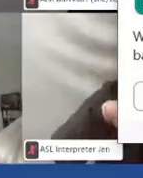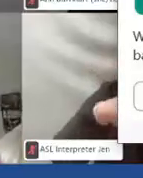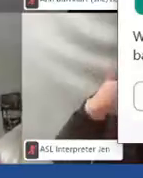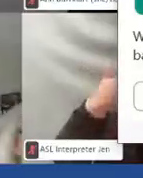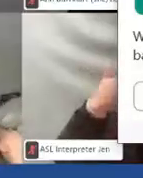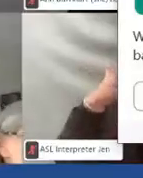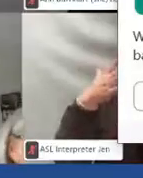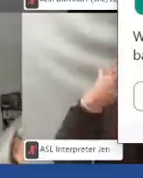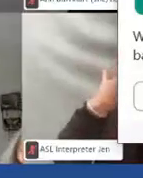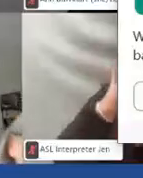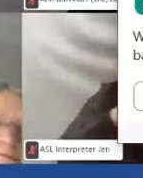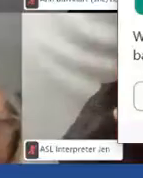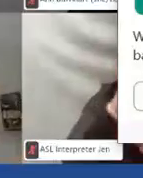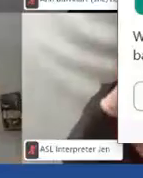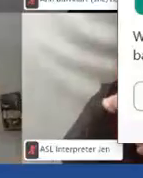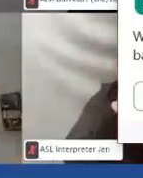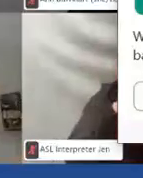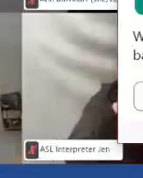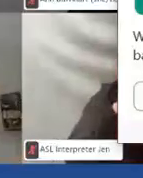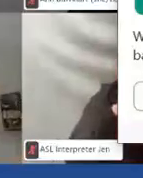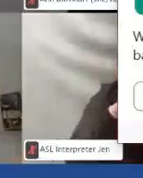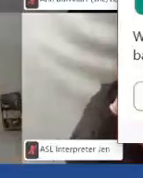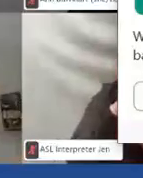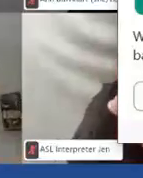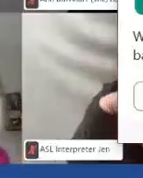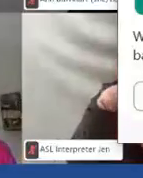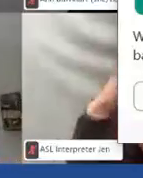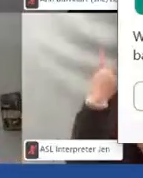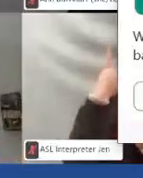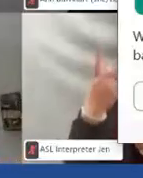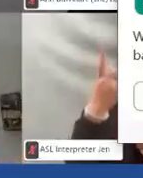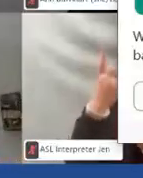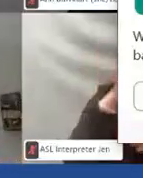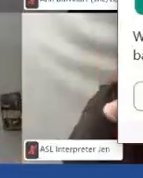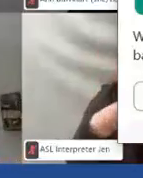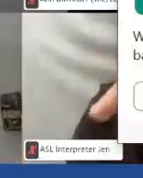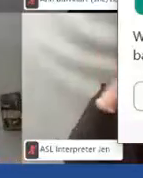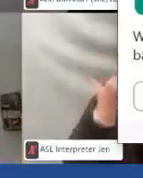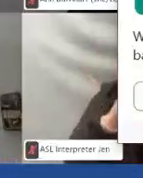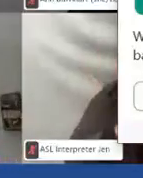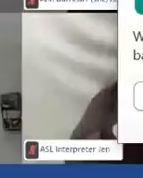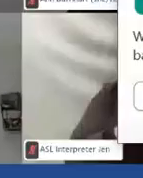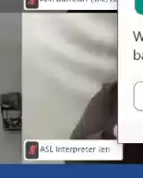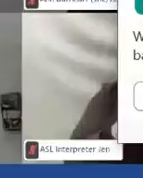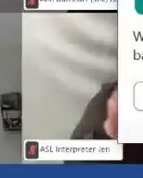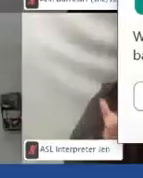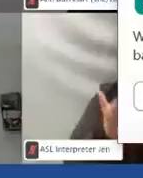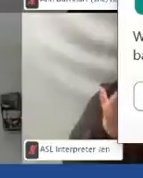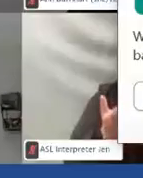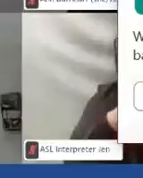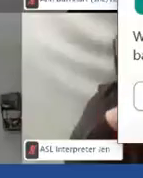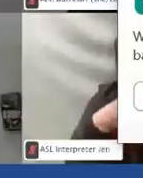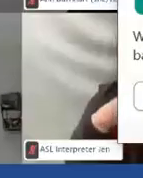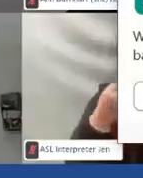and condensing those into one vote. And so if you guys look at the agenda for today's meeting, probably what we would